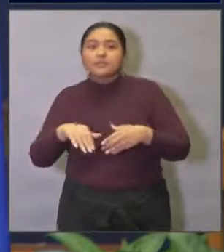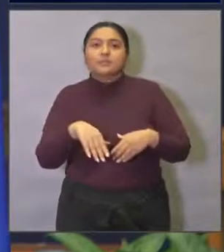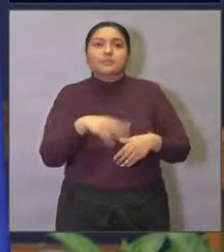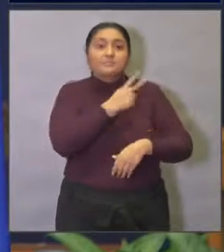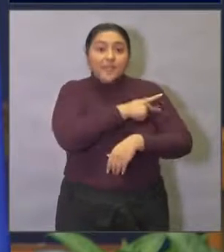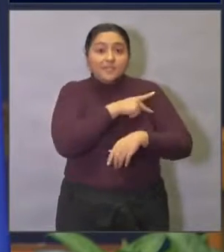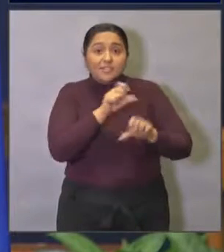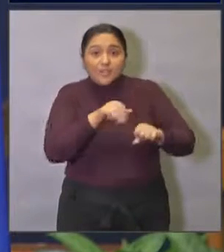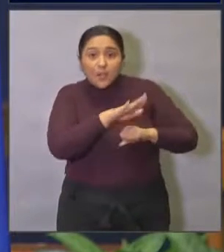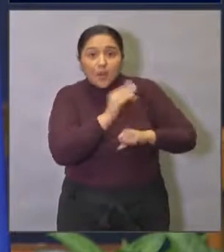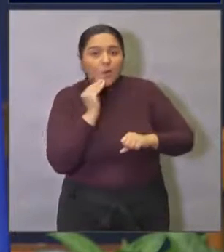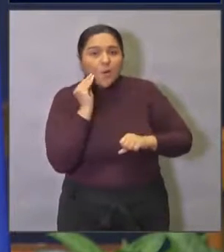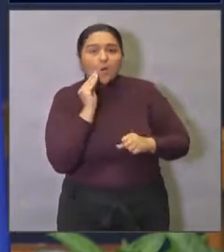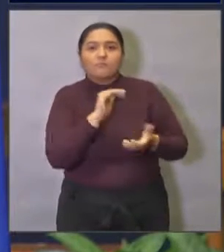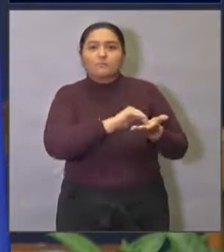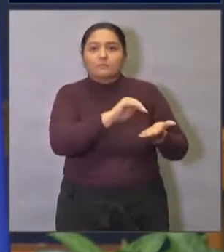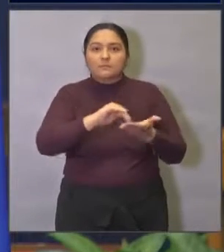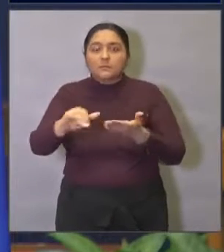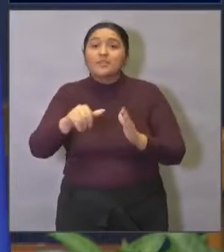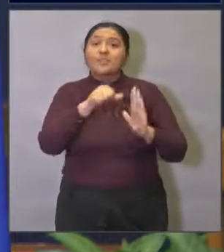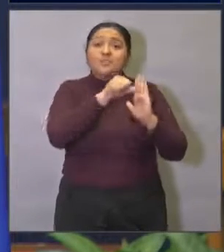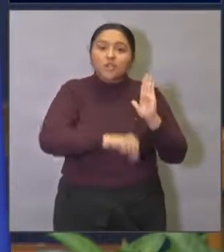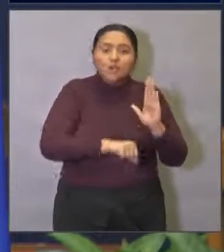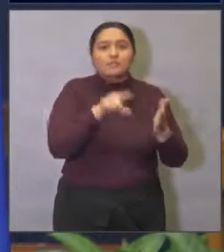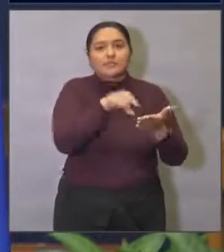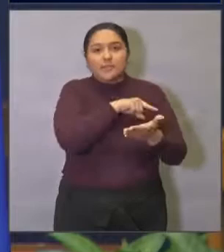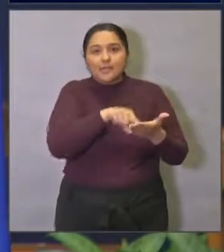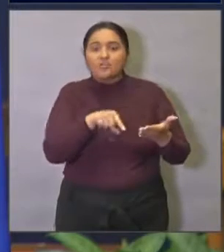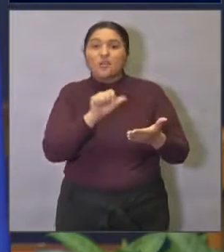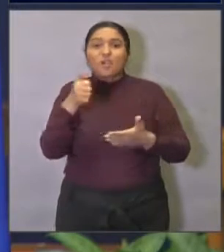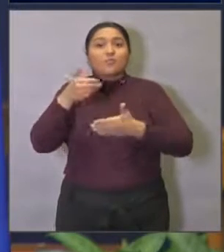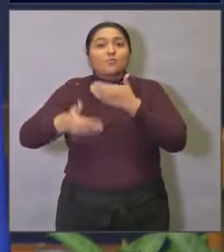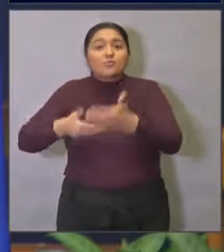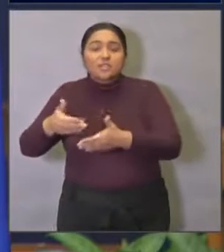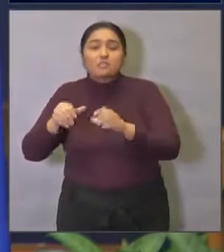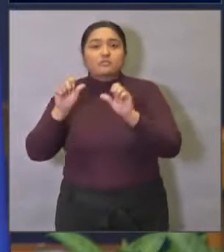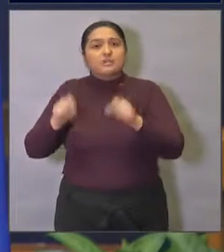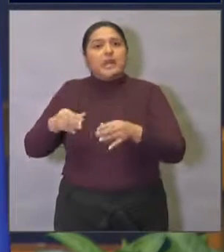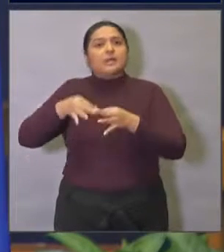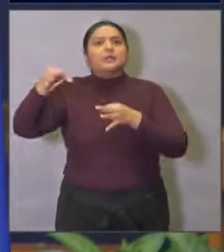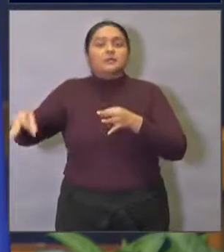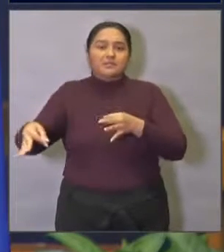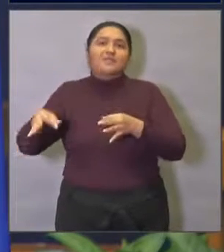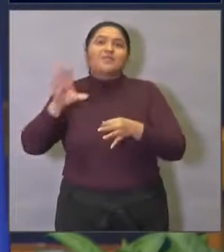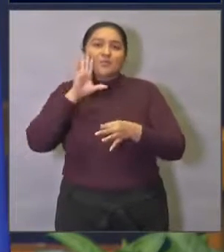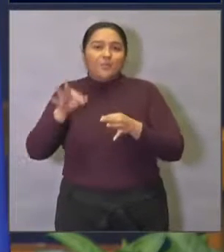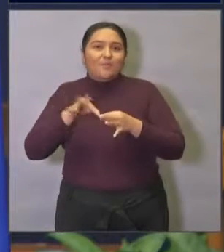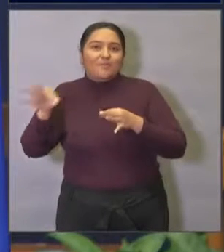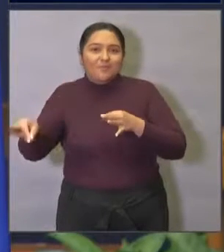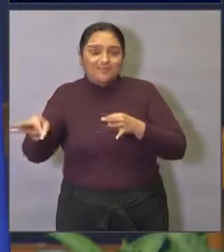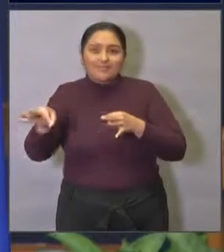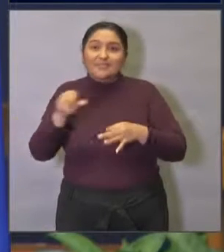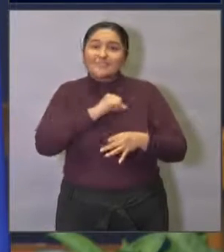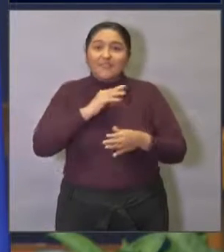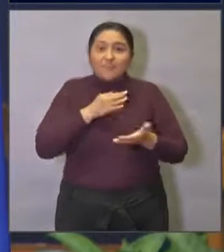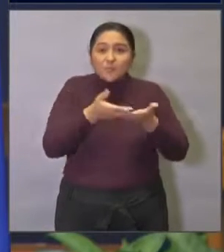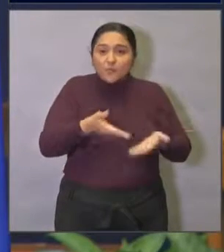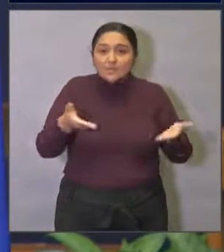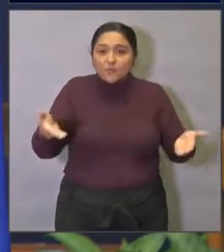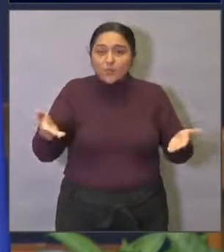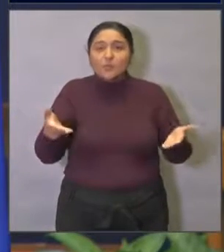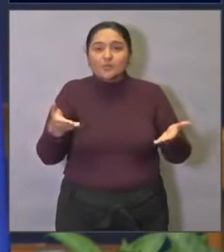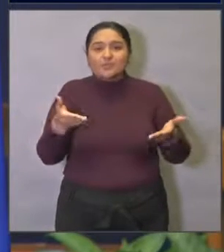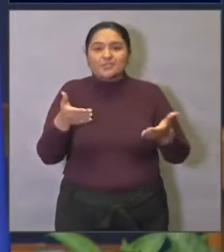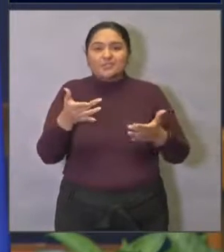can, they cancel surgeries, they cancel procedures that can wait, they flex their staffing resources. But these actions,